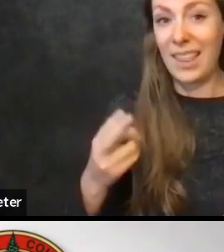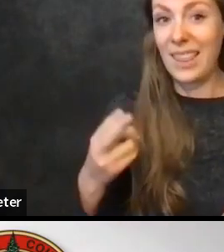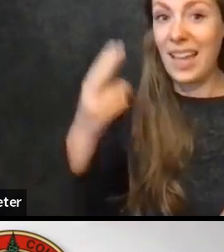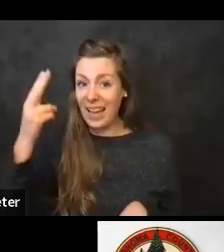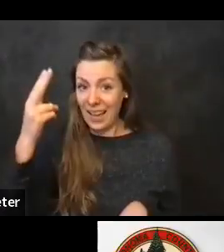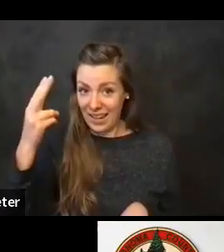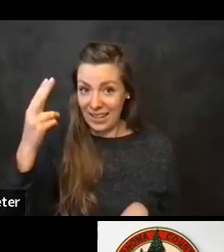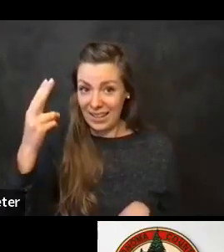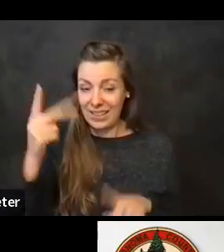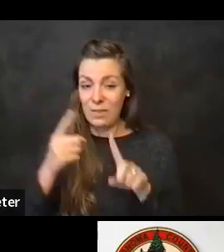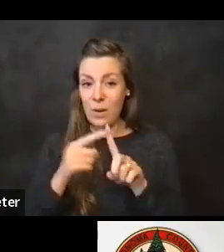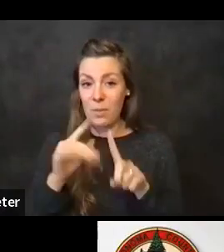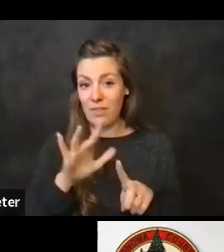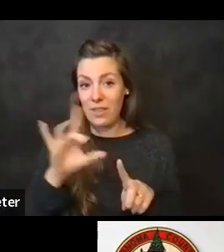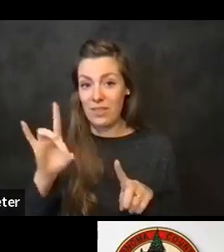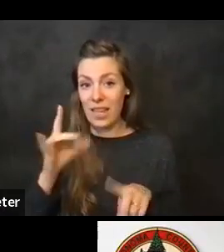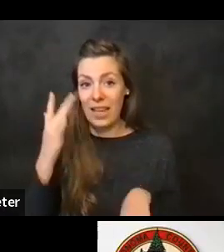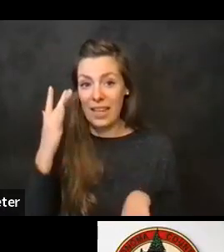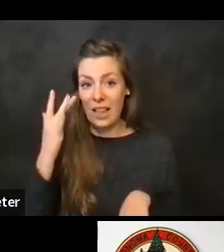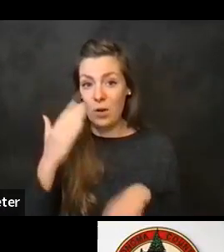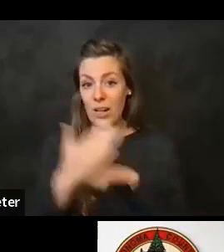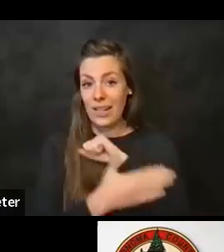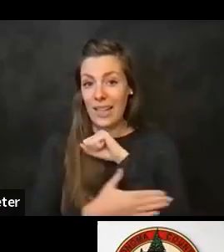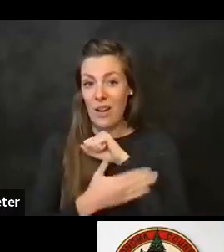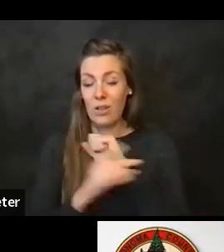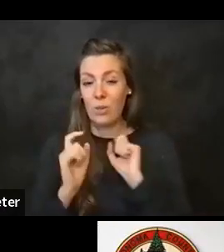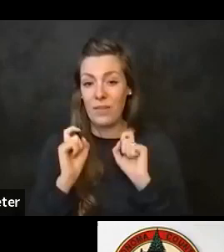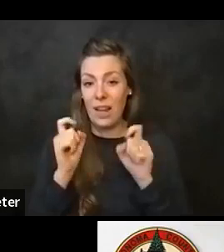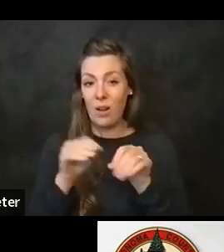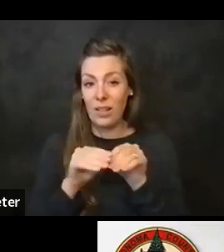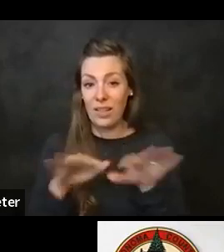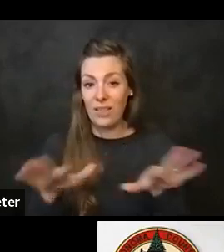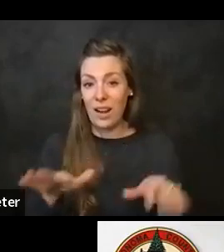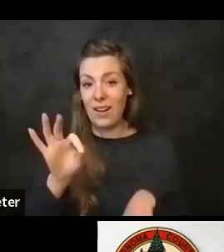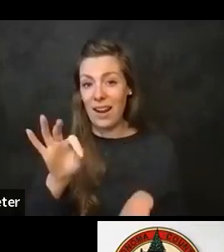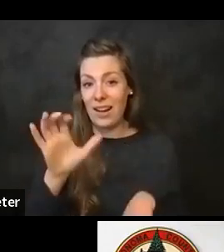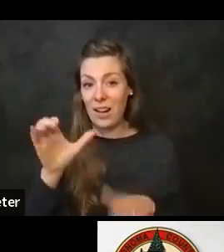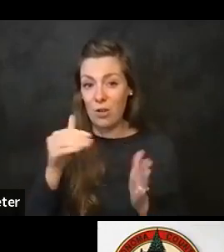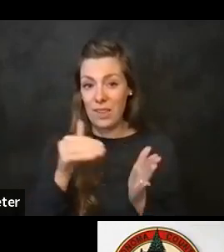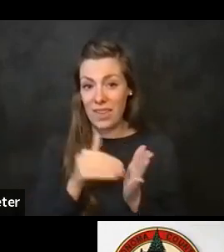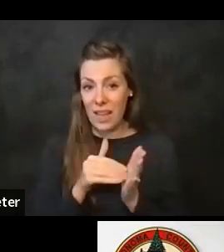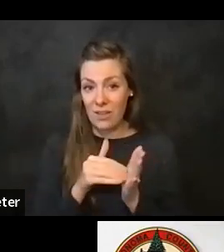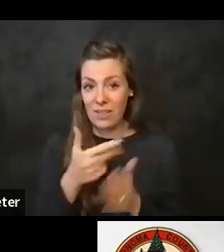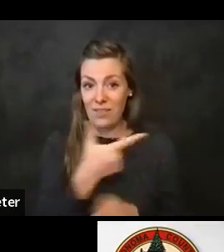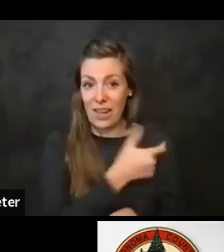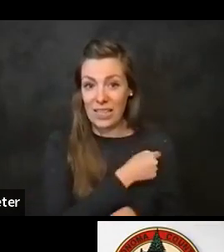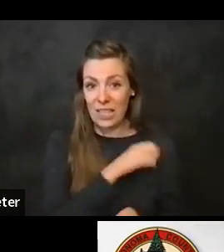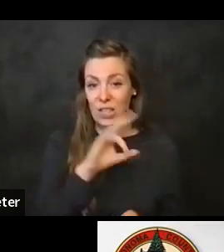California counties. We've now administered more than 900,000 vaccinations, and